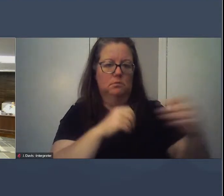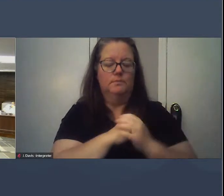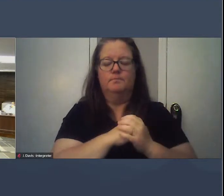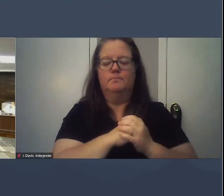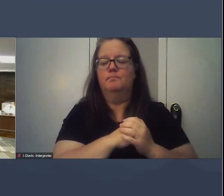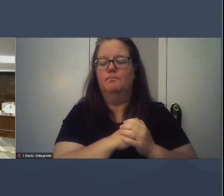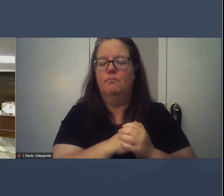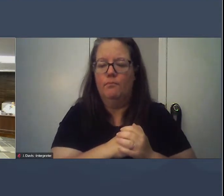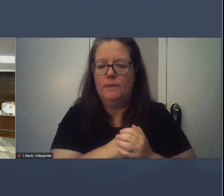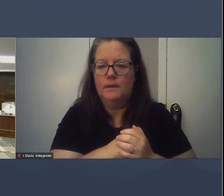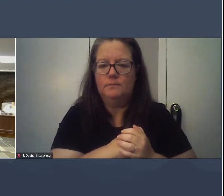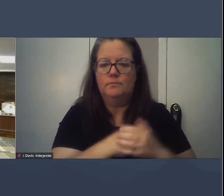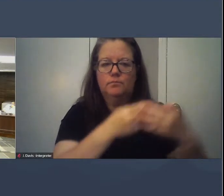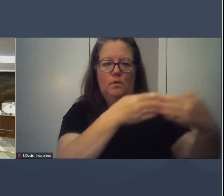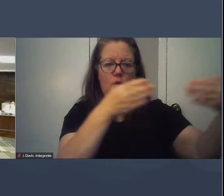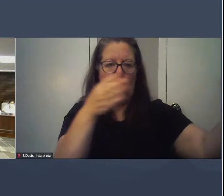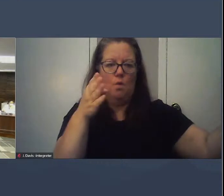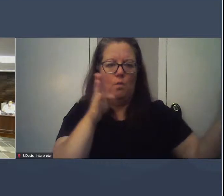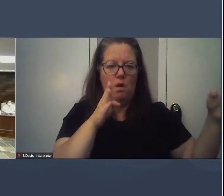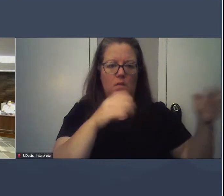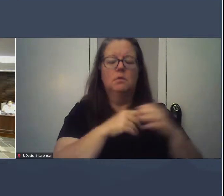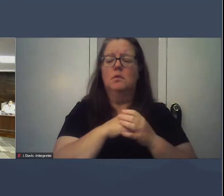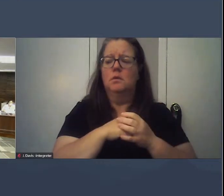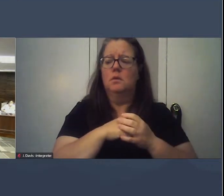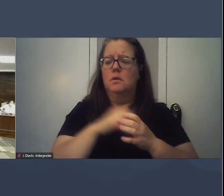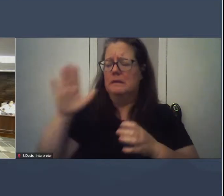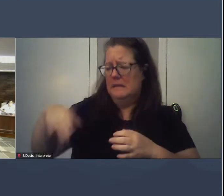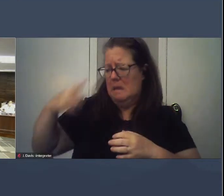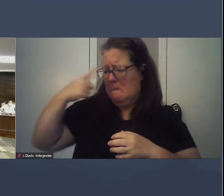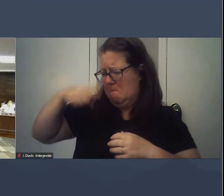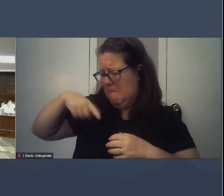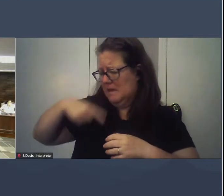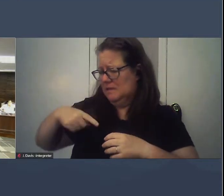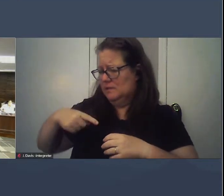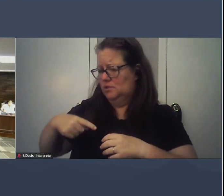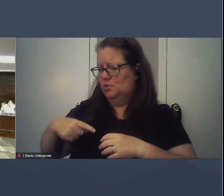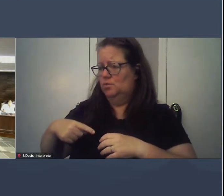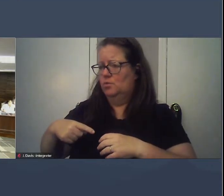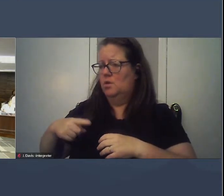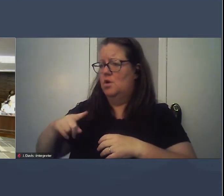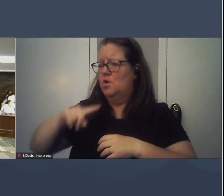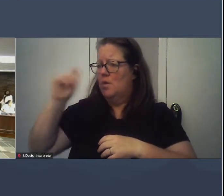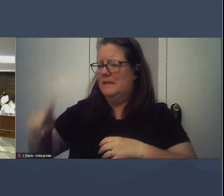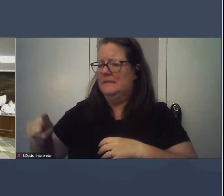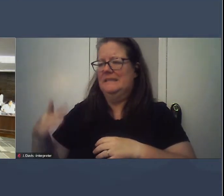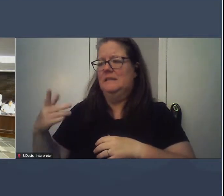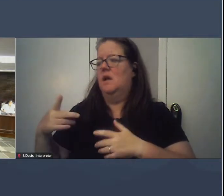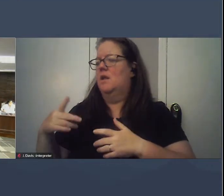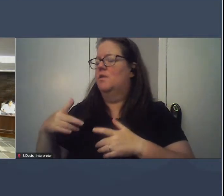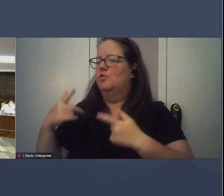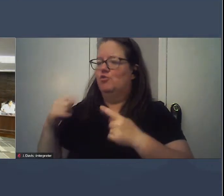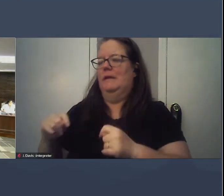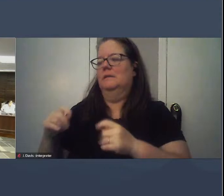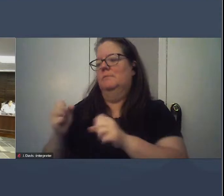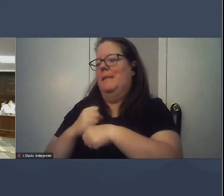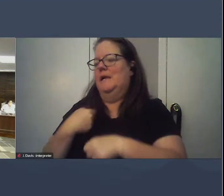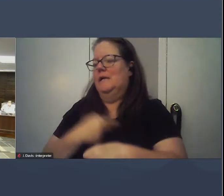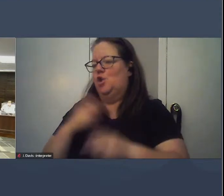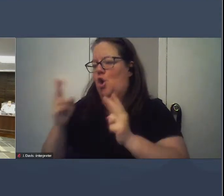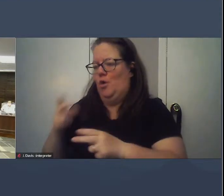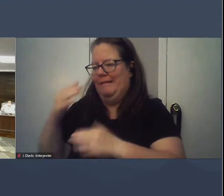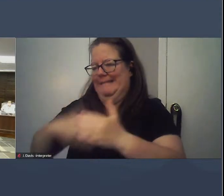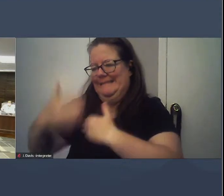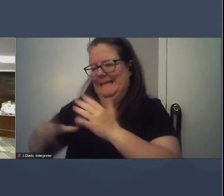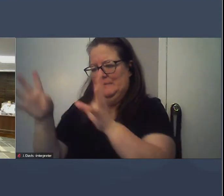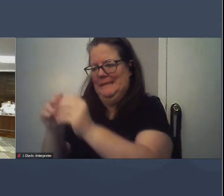Okay. but anyway. Okay. Can you do some follow-up questions in writing, because they're pressing me for this next meeting? Yeah. Okay, thank you. Councilman Carlisle,